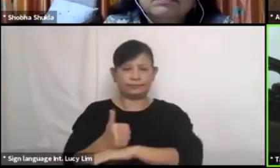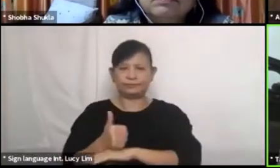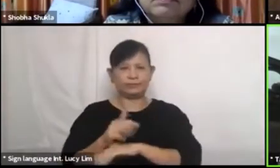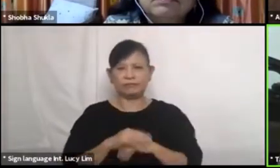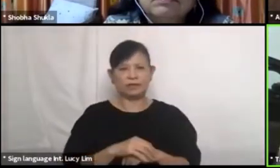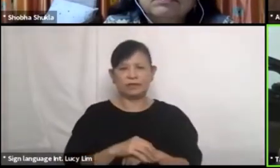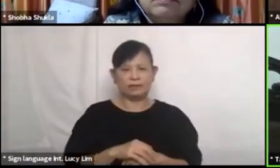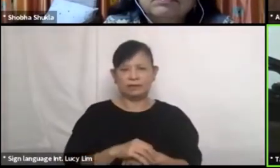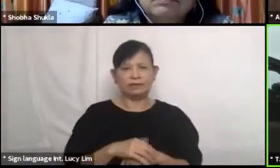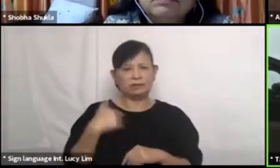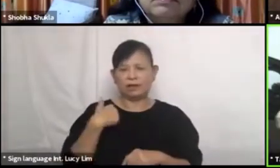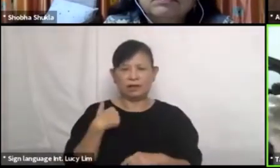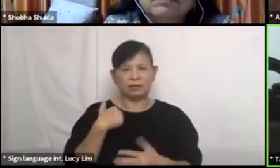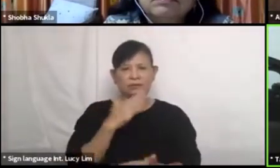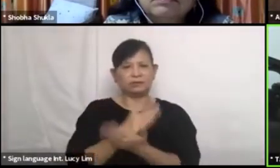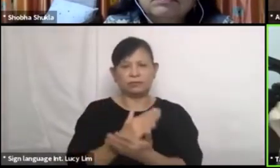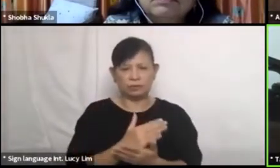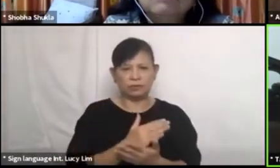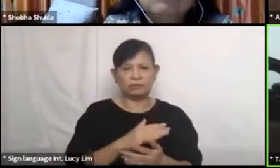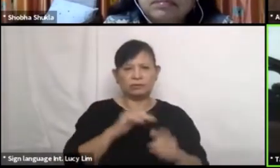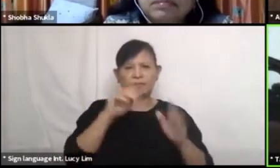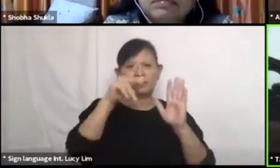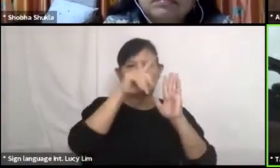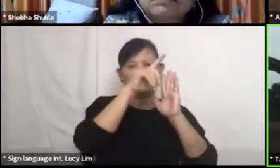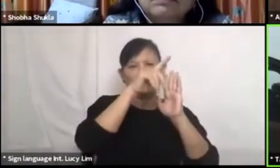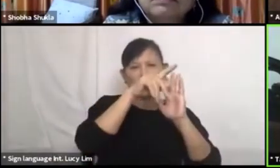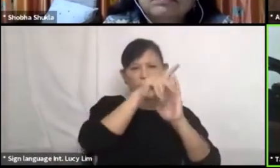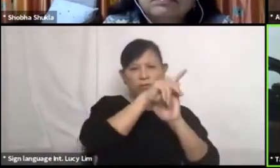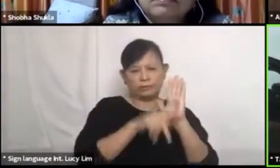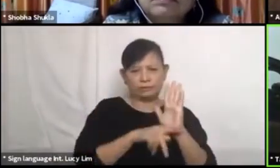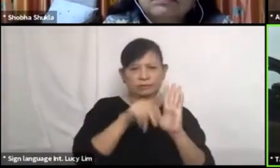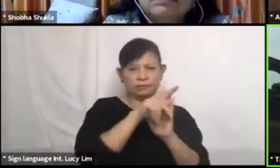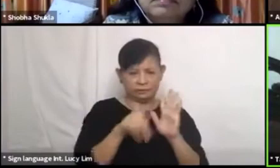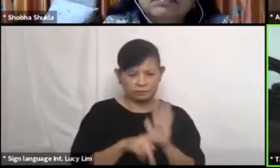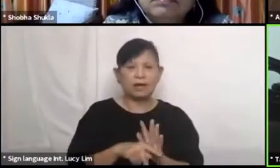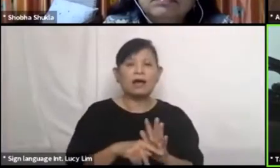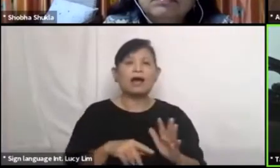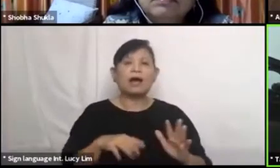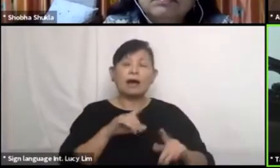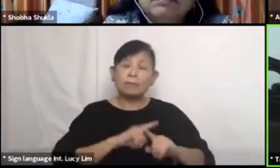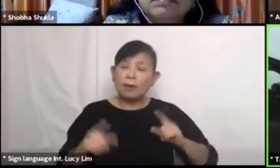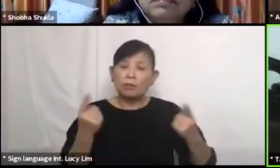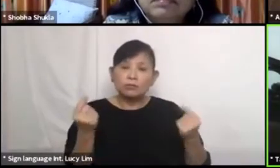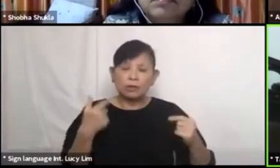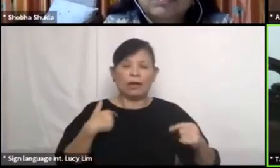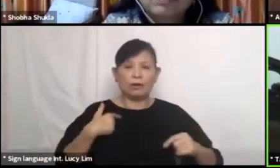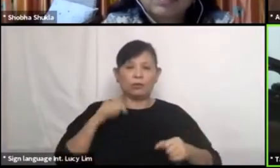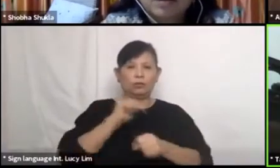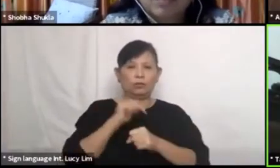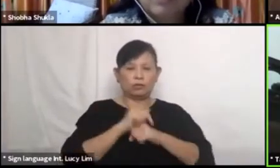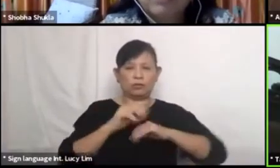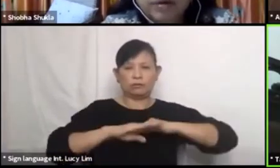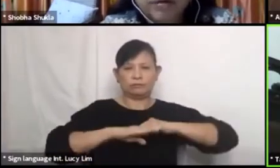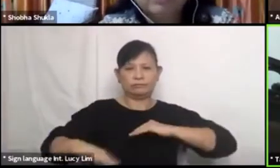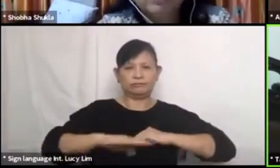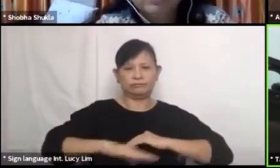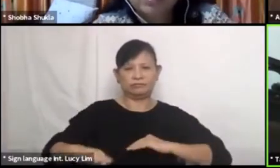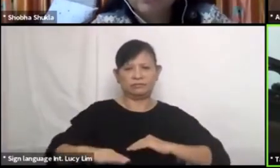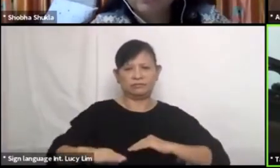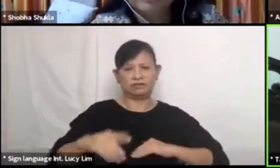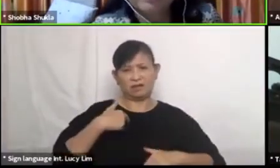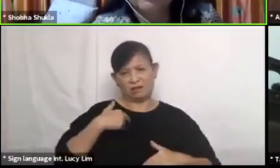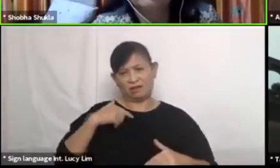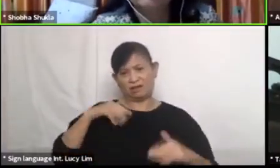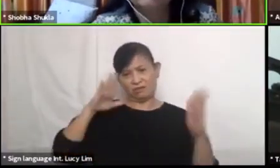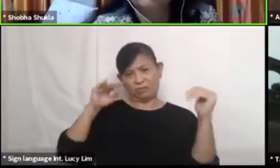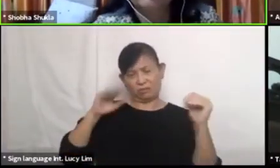level of policy because I need to work on the grassroots level to receive those ideas and implement them. I hope this answered your question.